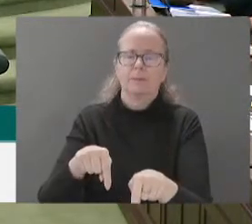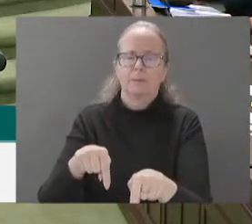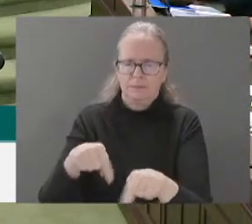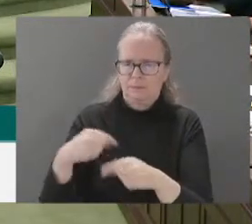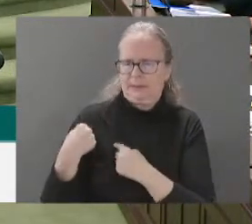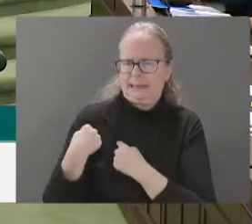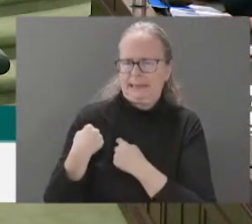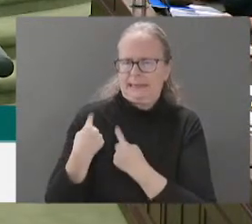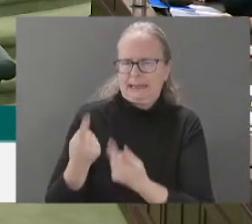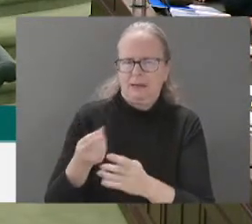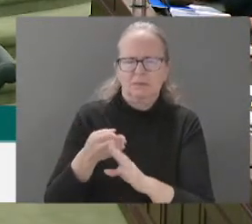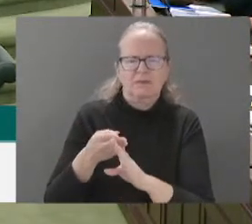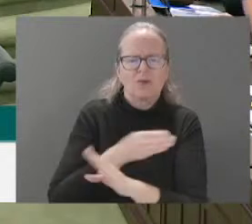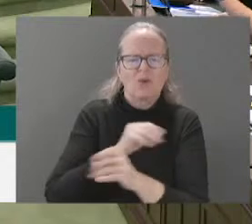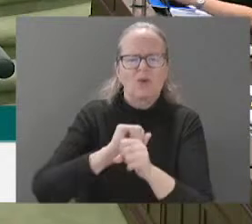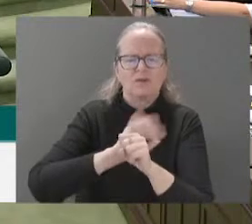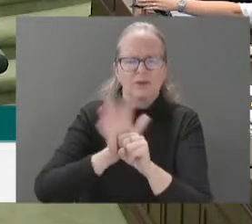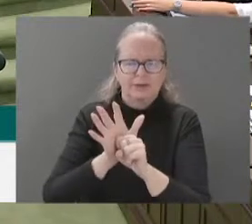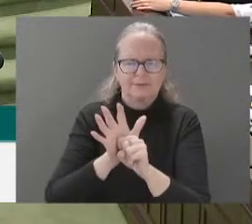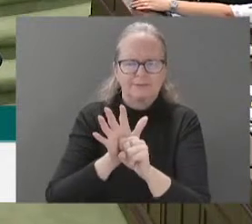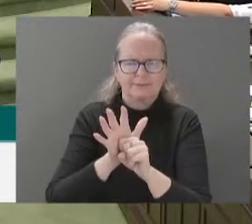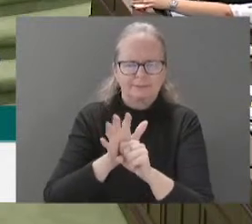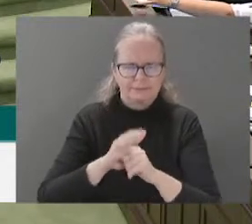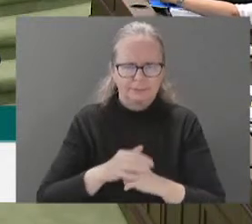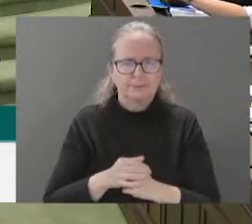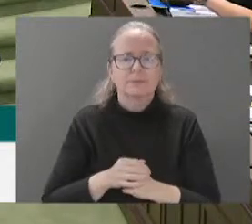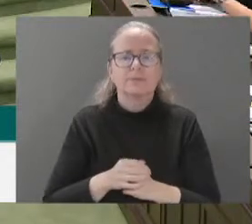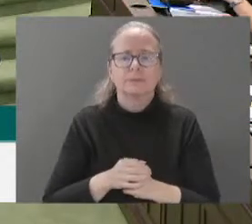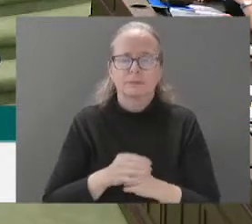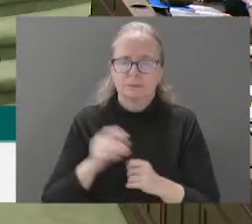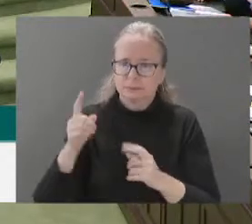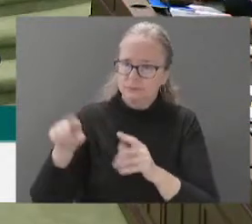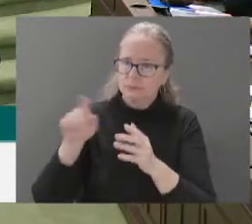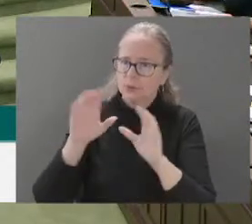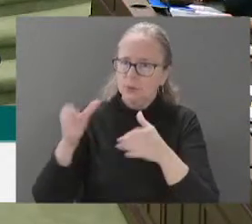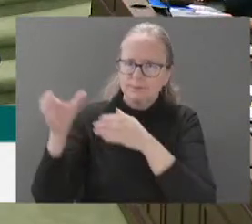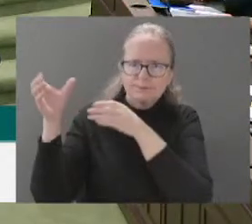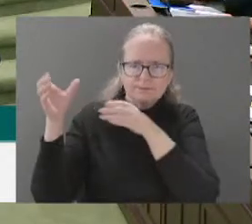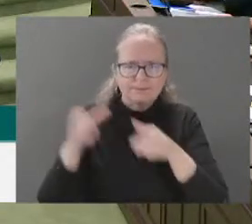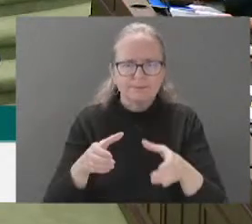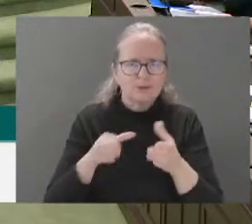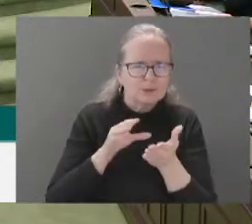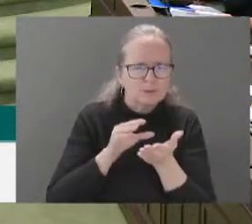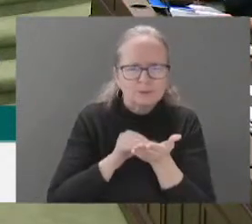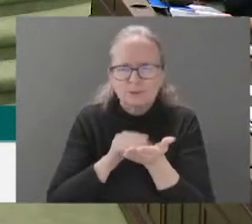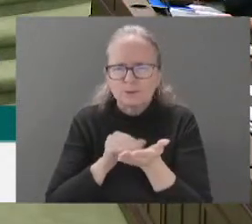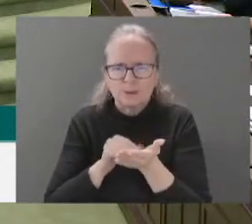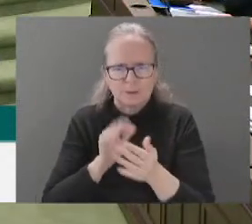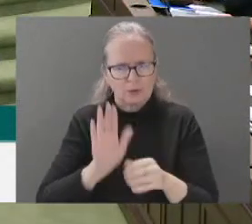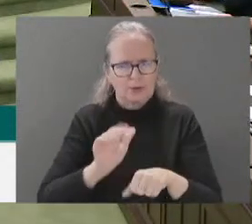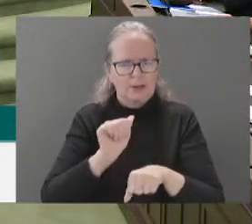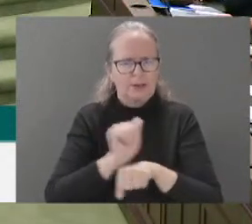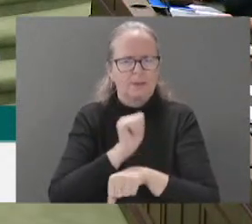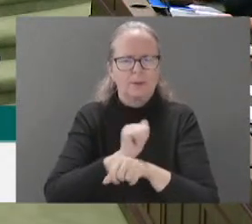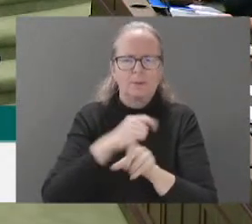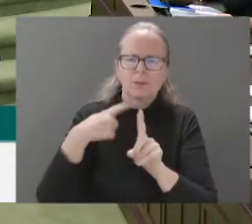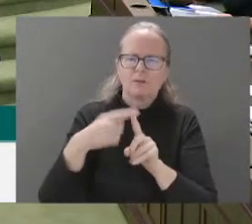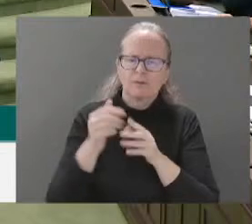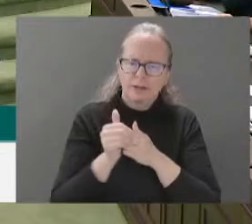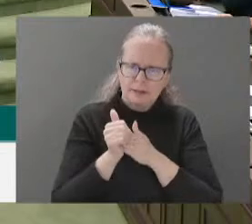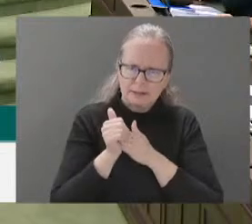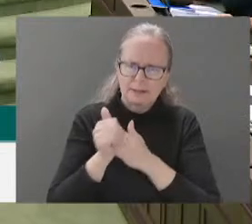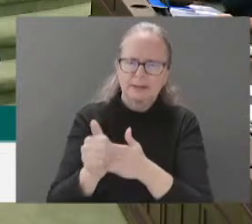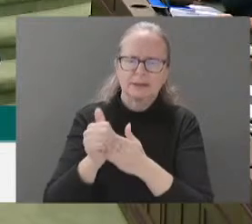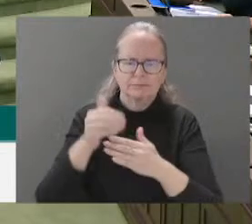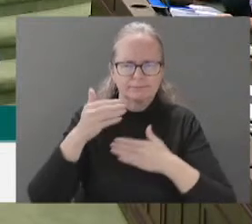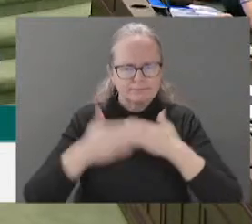and they're eager to learn about Alberta's leading practices in our many sectors had the opportunity to meet with them